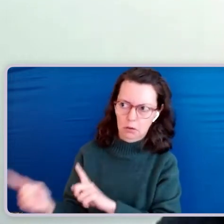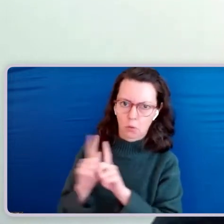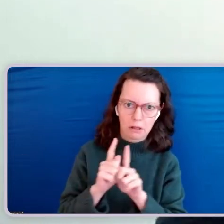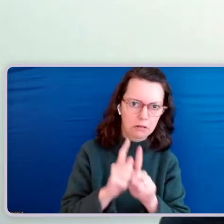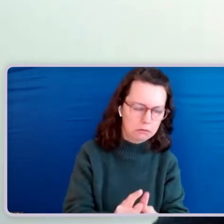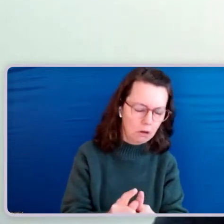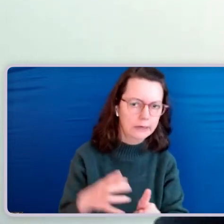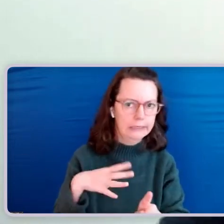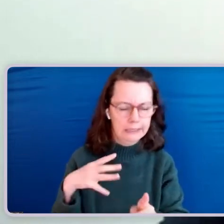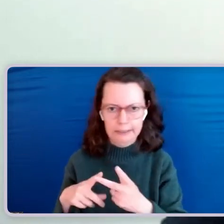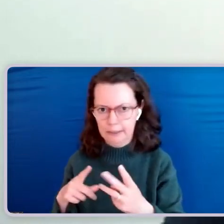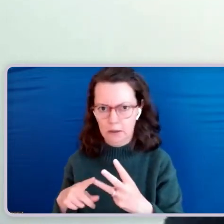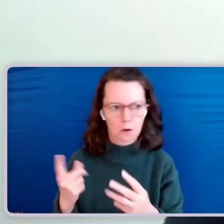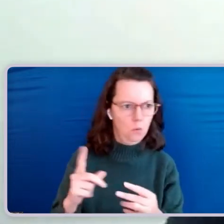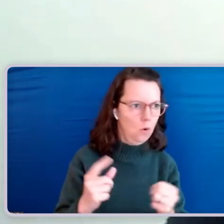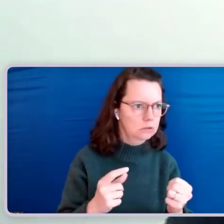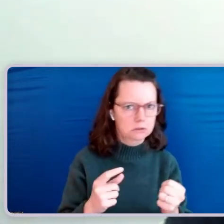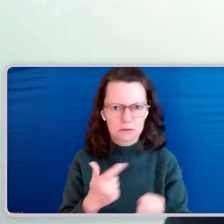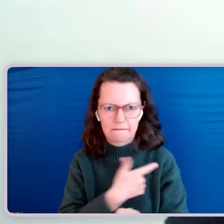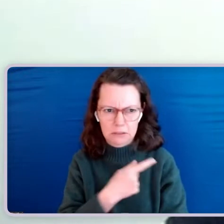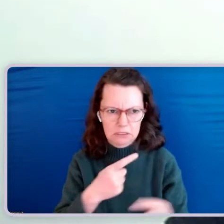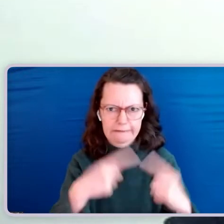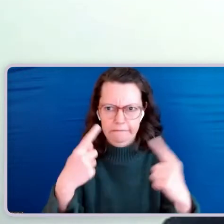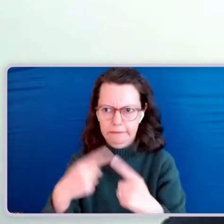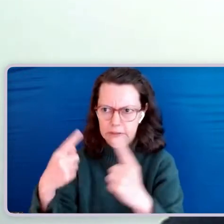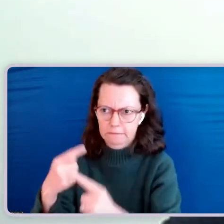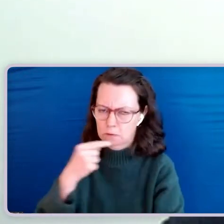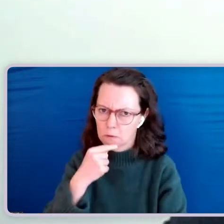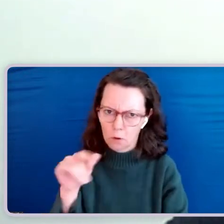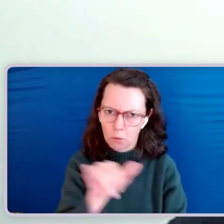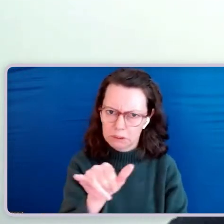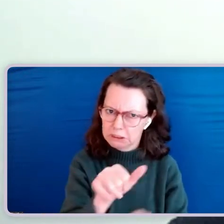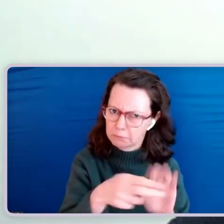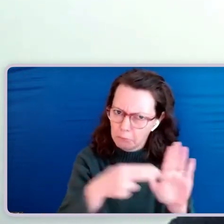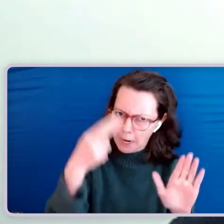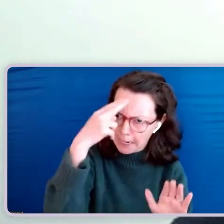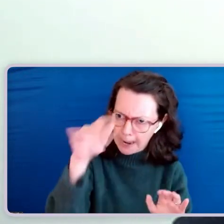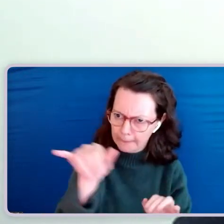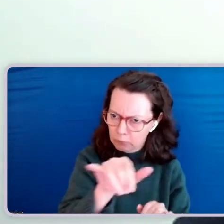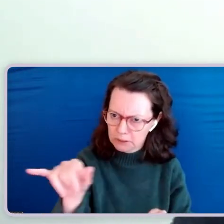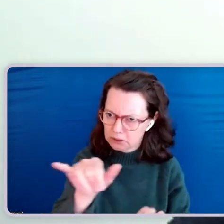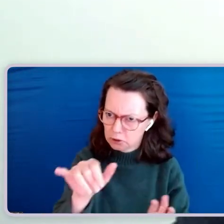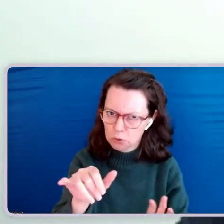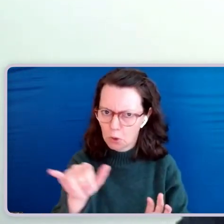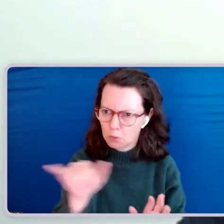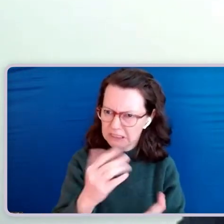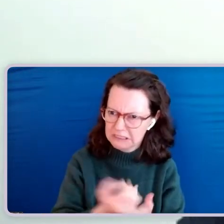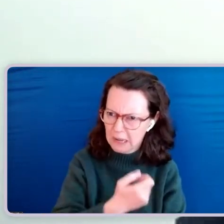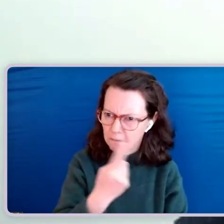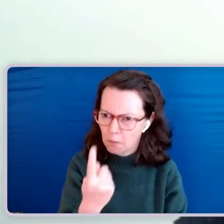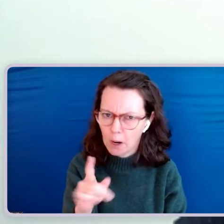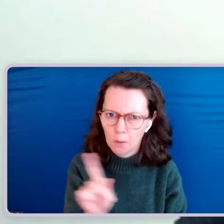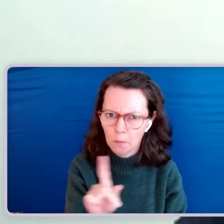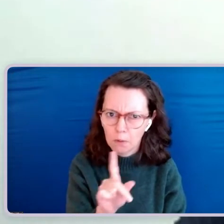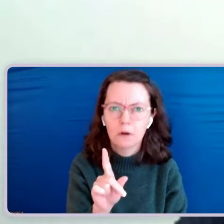were. So that those were the kinds of things we were doing in the midst of COVID. But I think now what people need